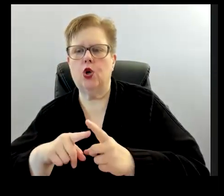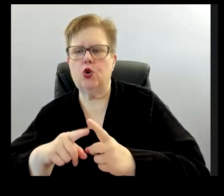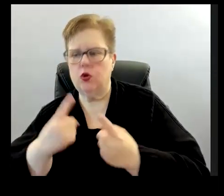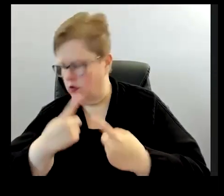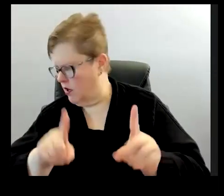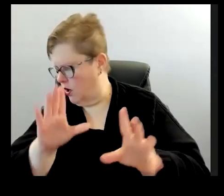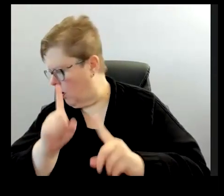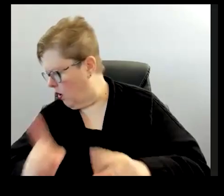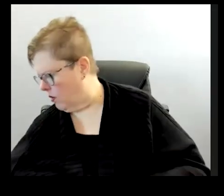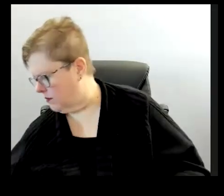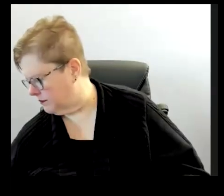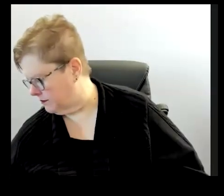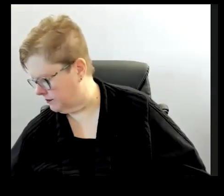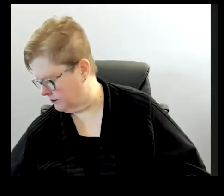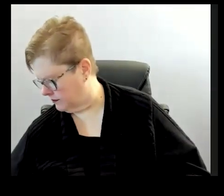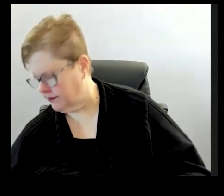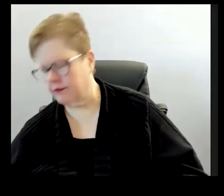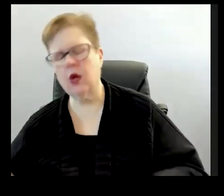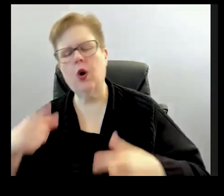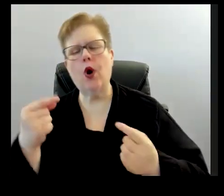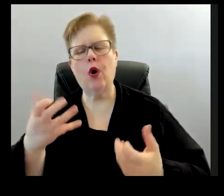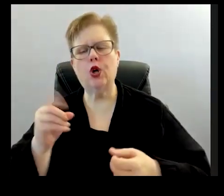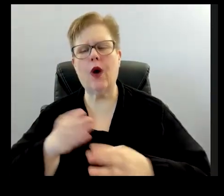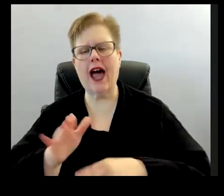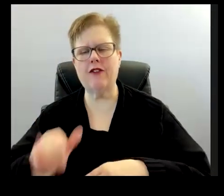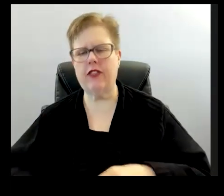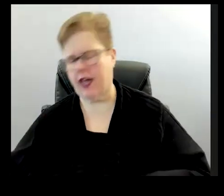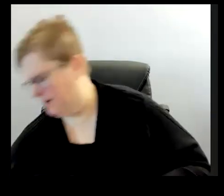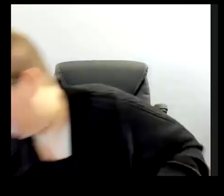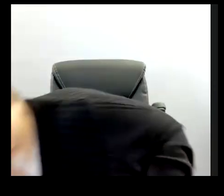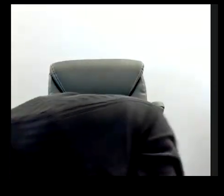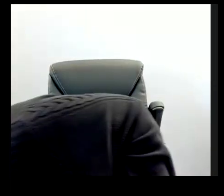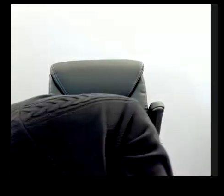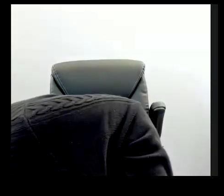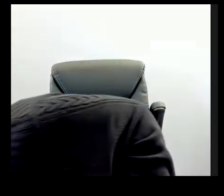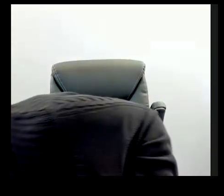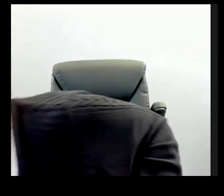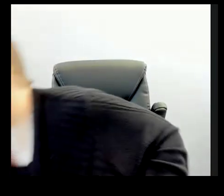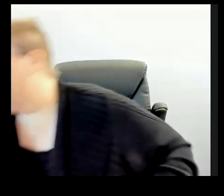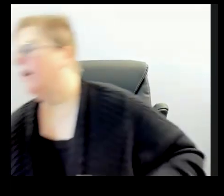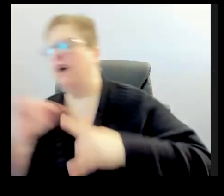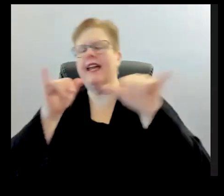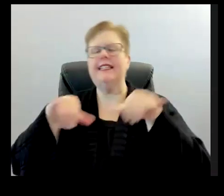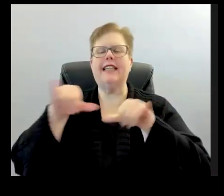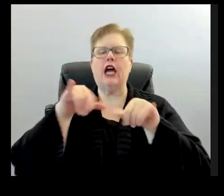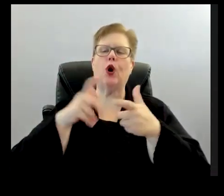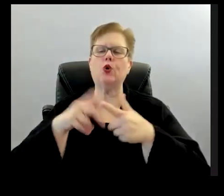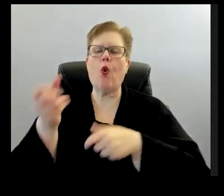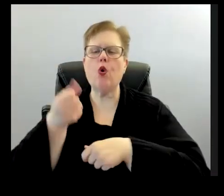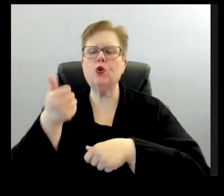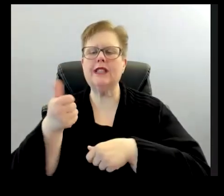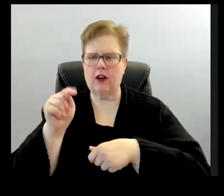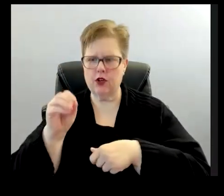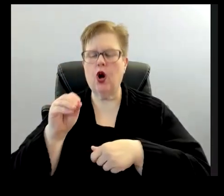case, your goal is this degree. What do you want to do after that? That impacts the level, the standard at which you need to hold yourself to. And that's